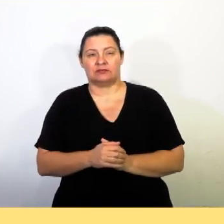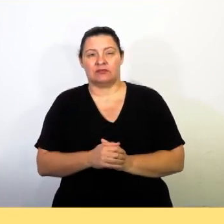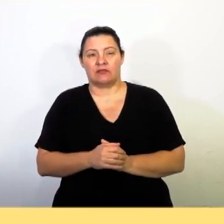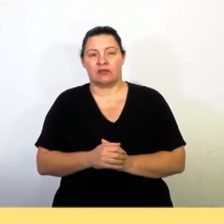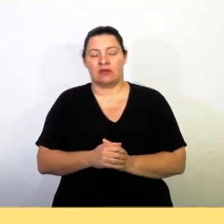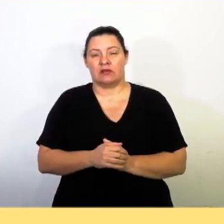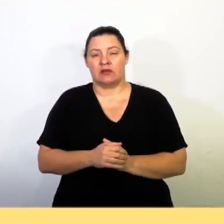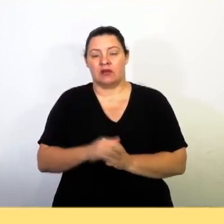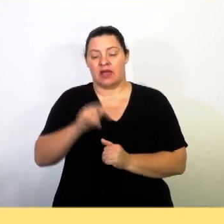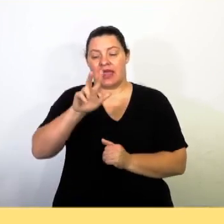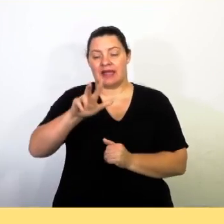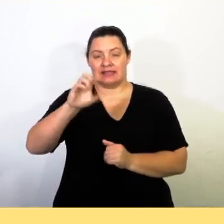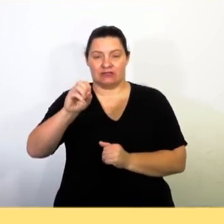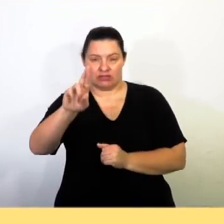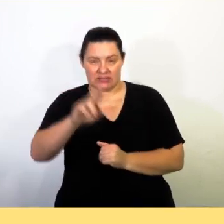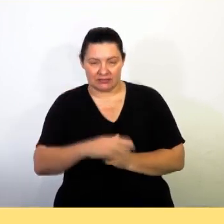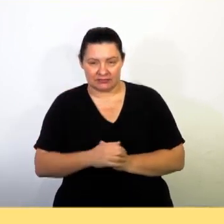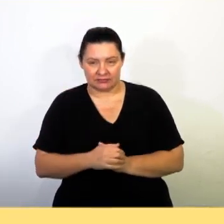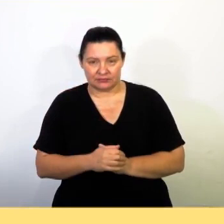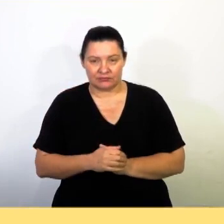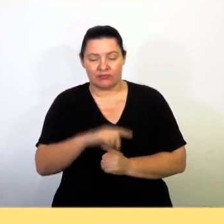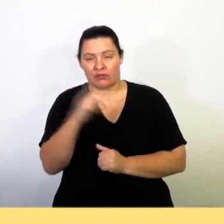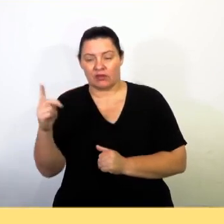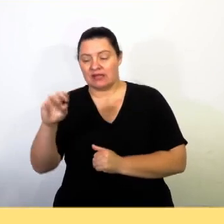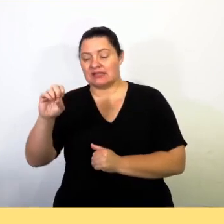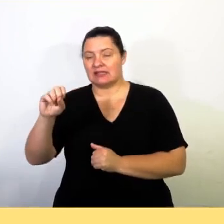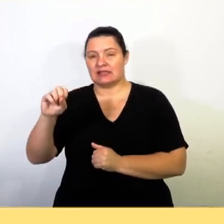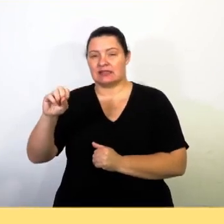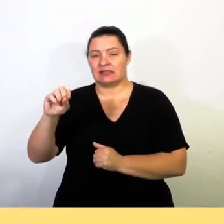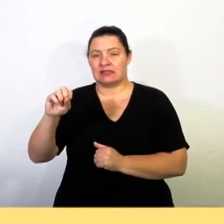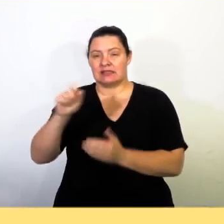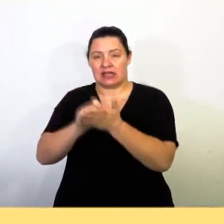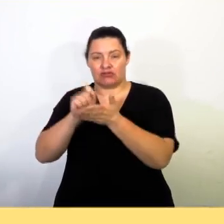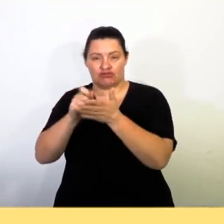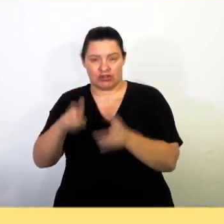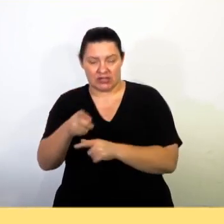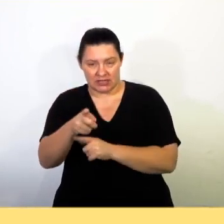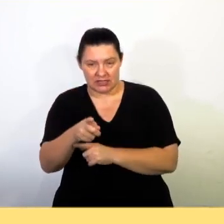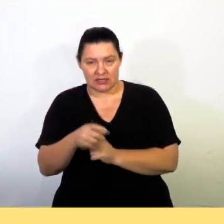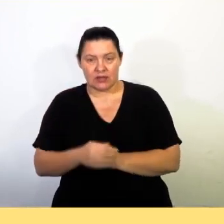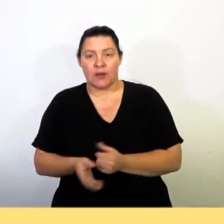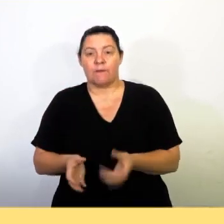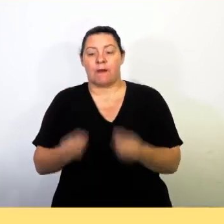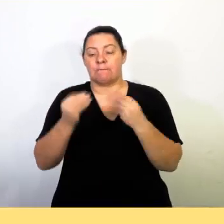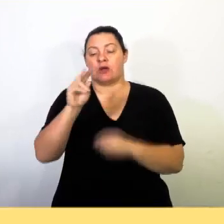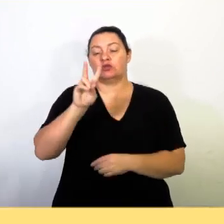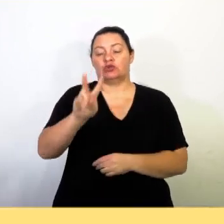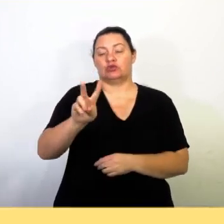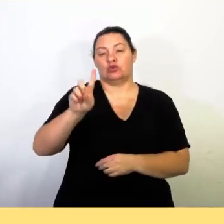will give you 80 rands. And then when you now come to your stationery, you